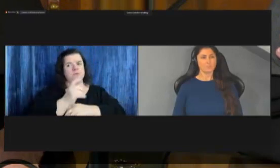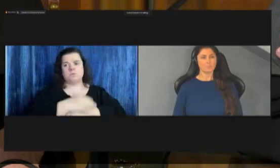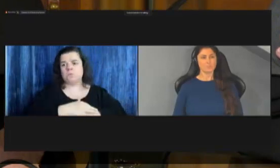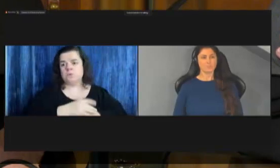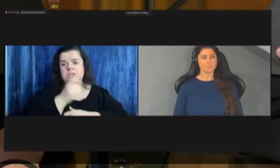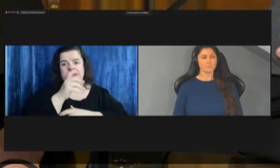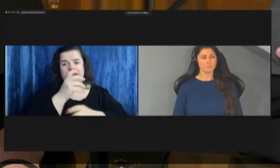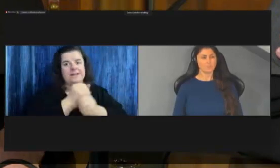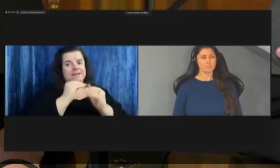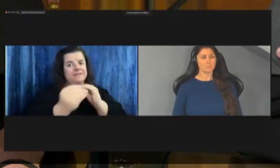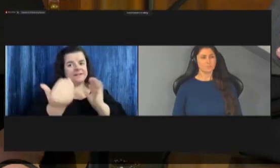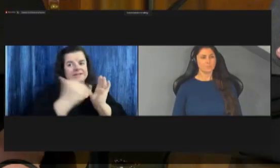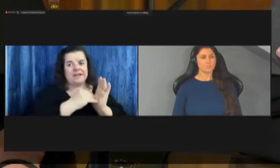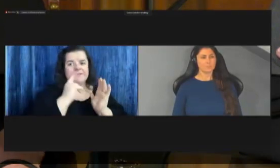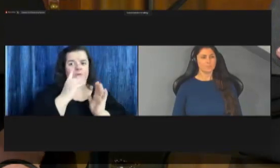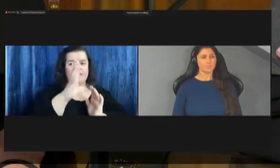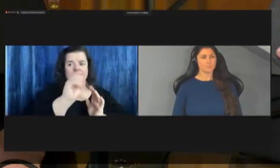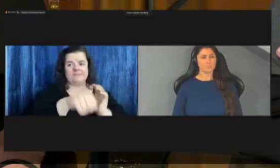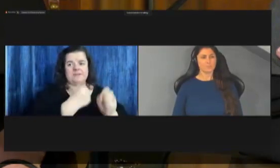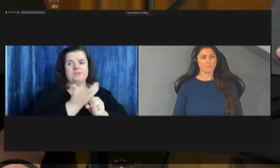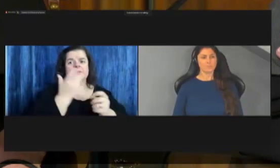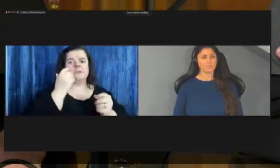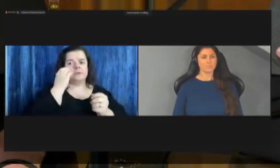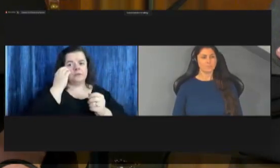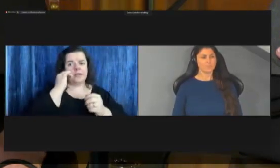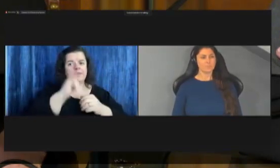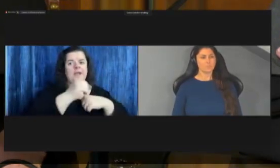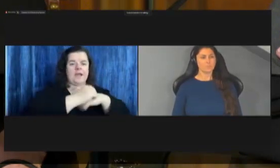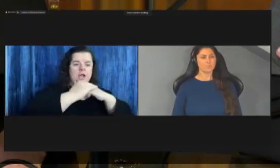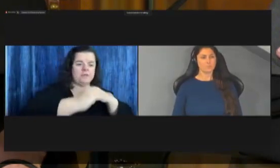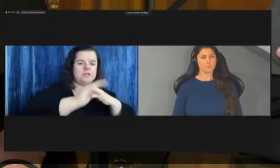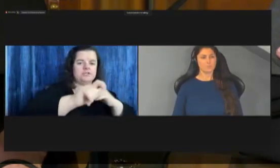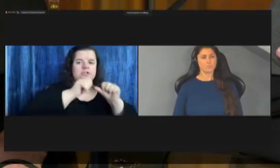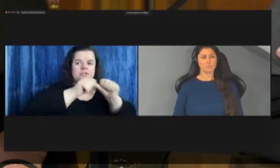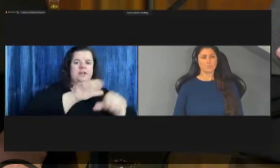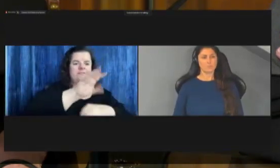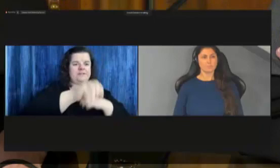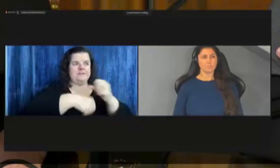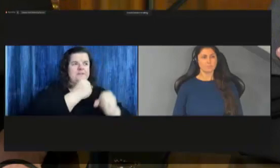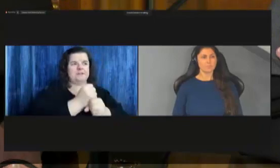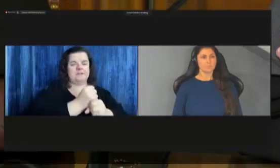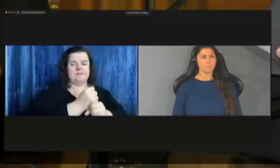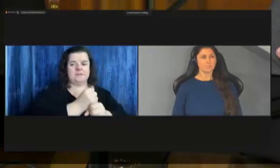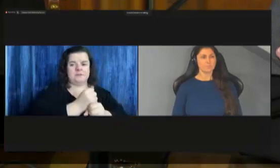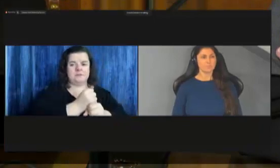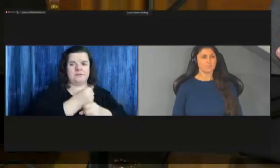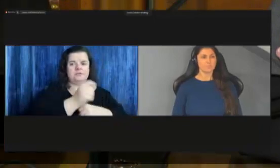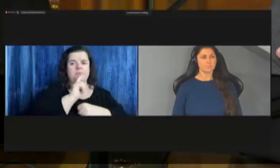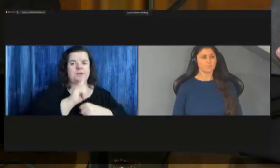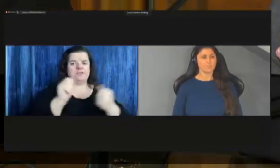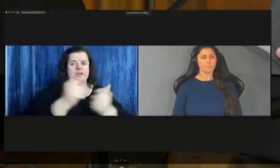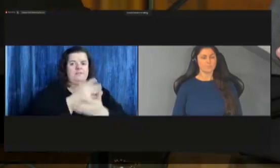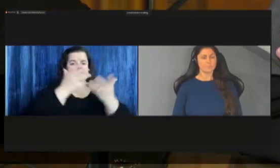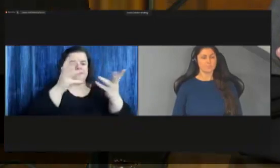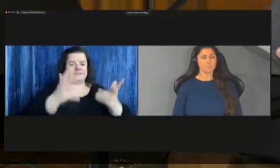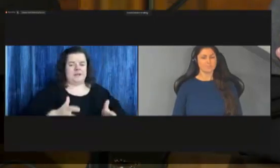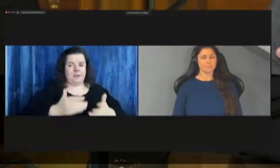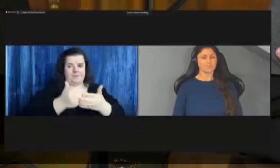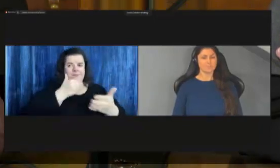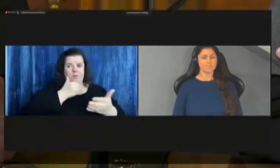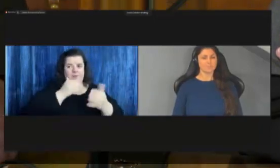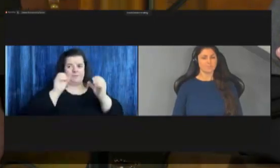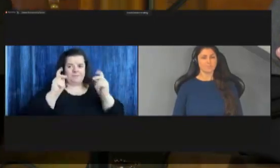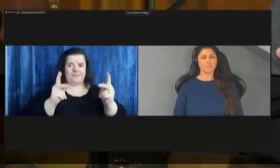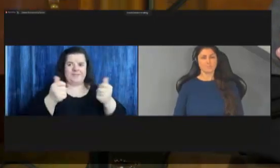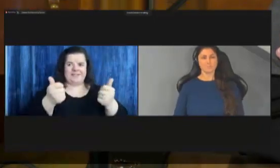fixed again for another 50 years, right? And that concrete street should last 50 years. So make sure that all that's done before that. I just made a note